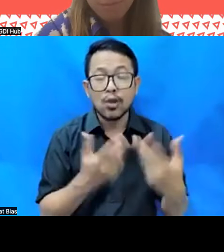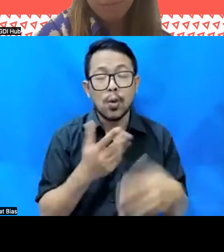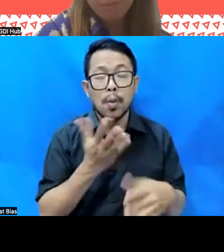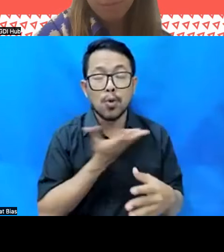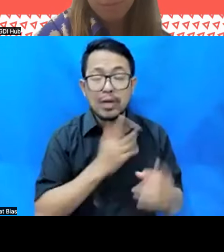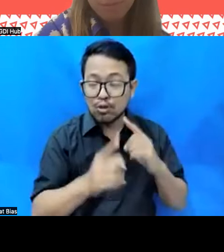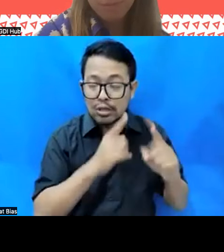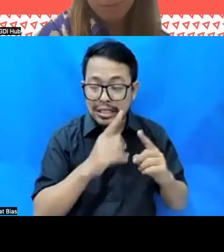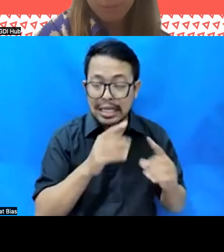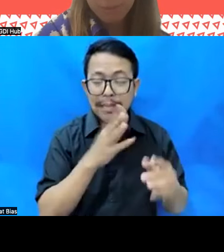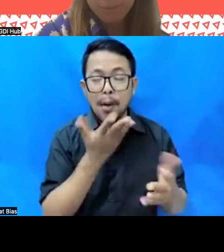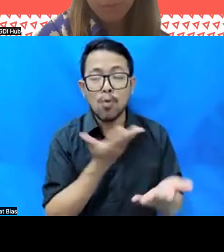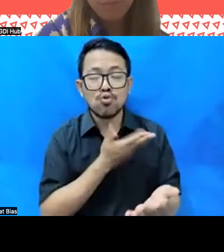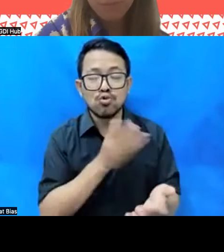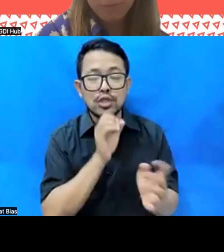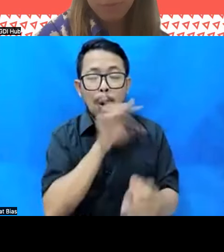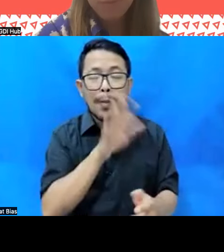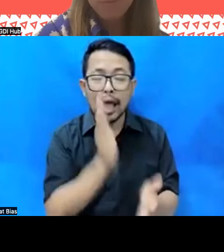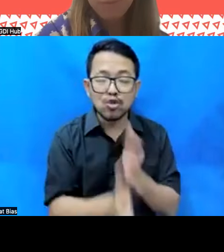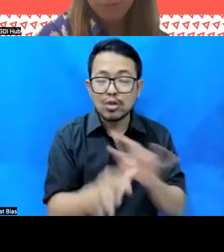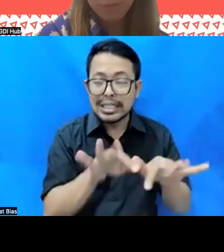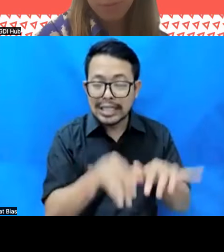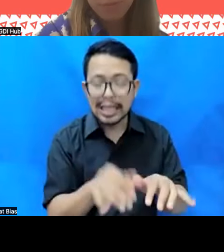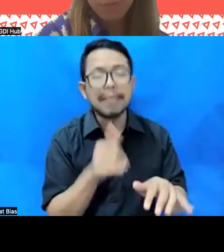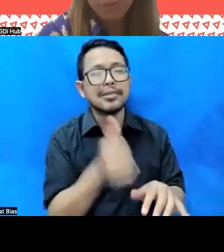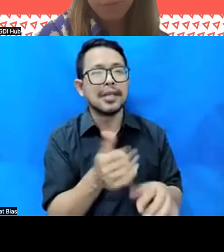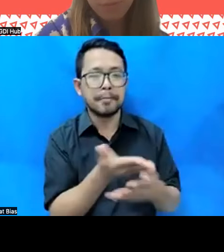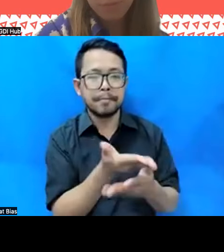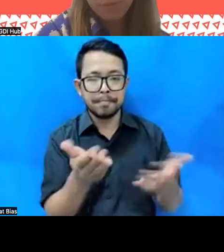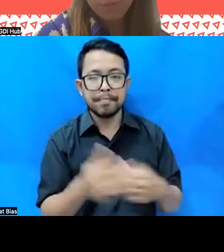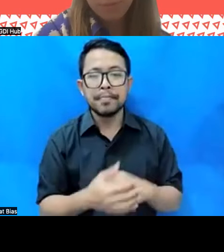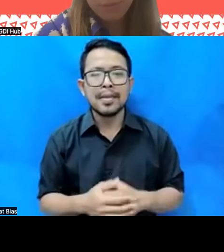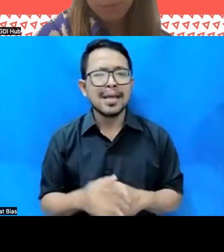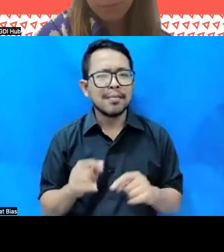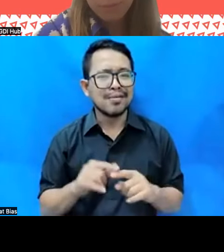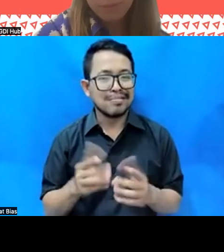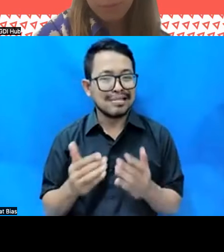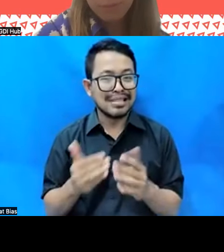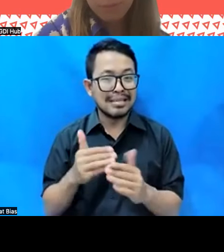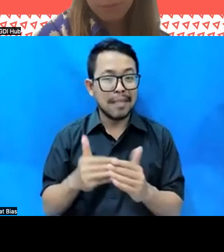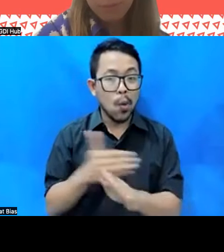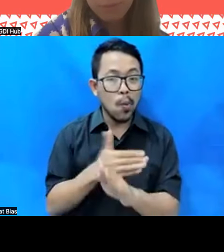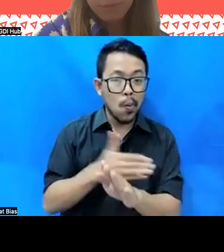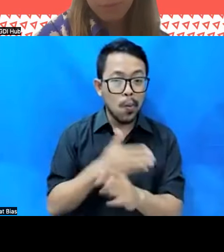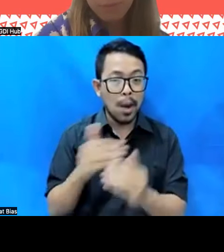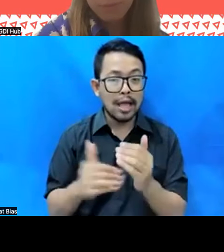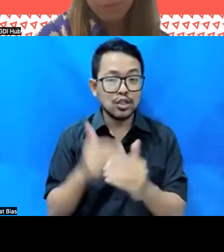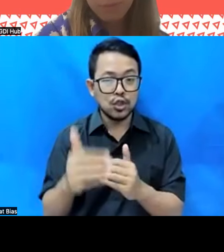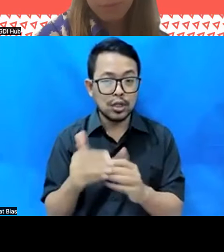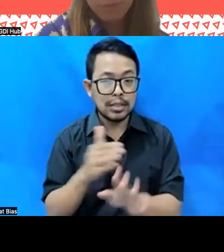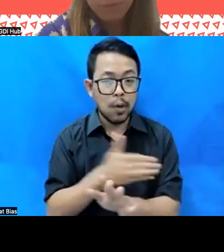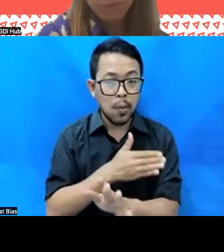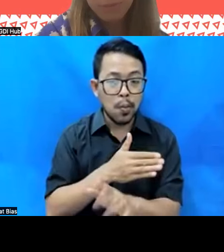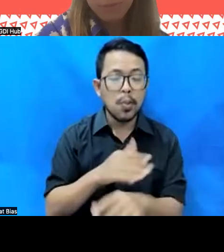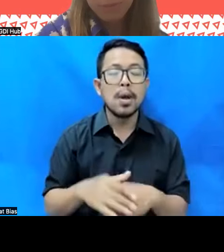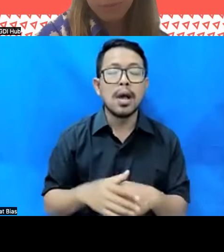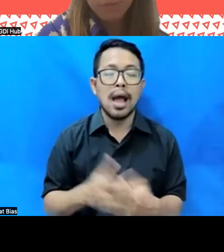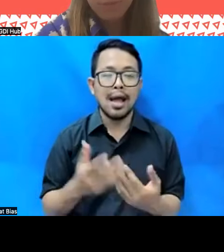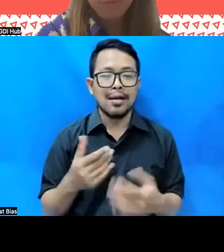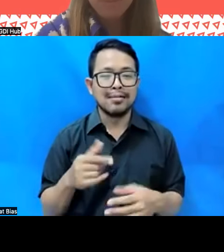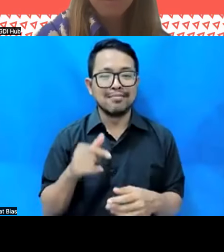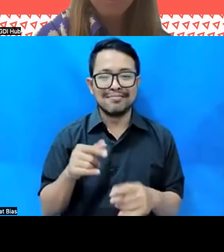to discuss and deliver your questions, please do so. Now, before we move on to our next agenda,